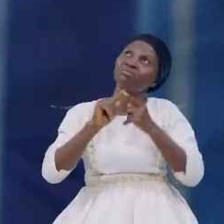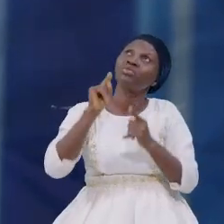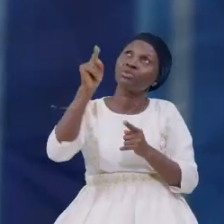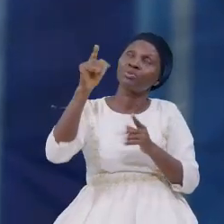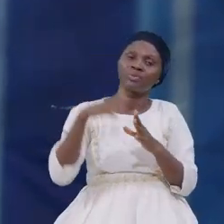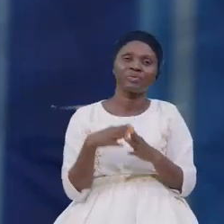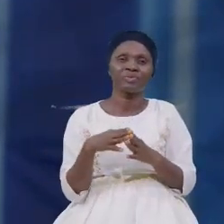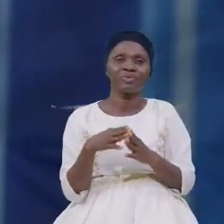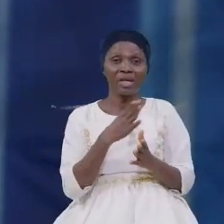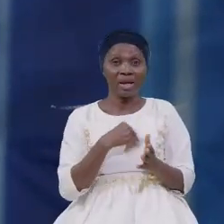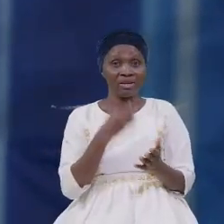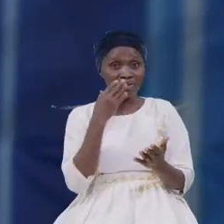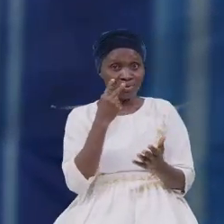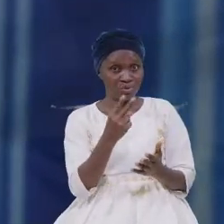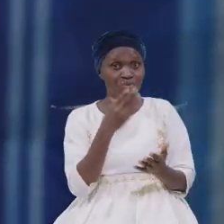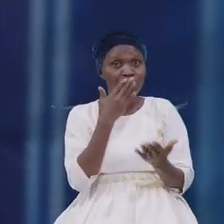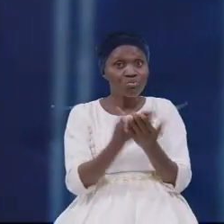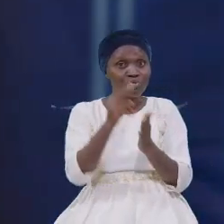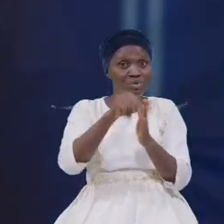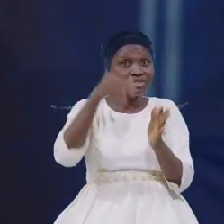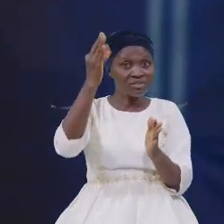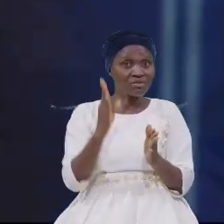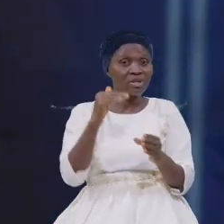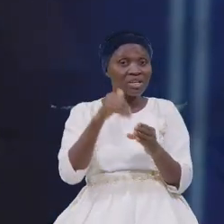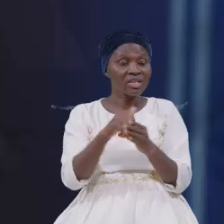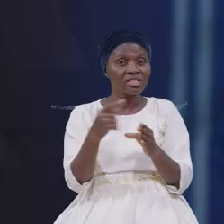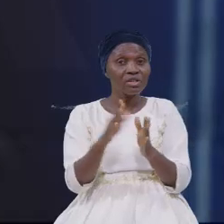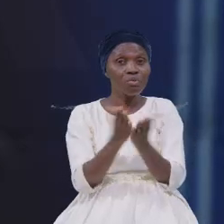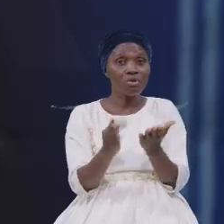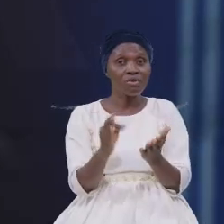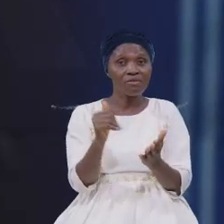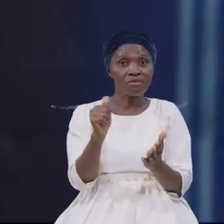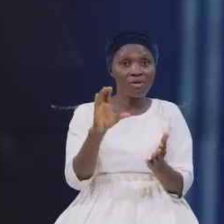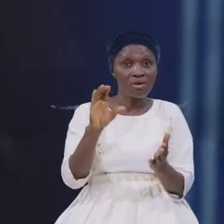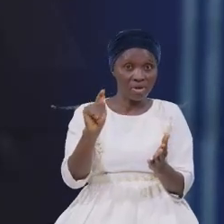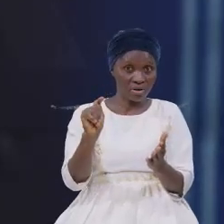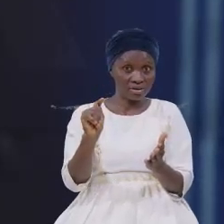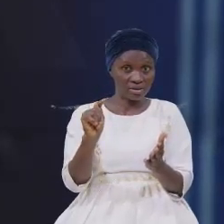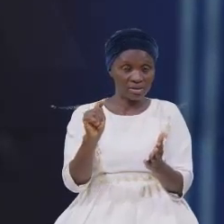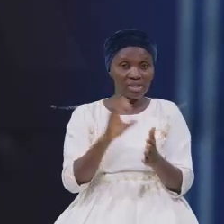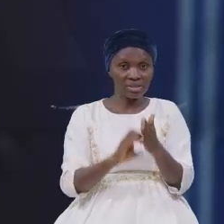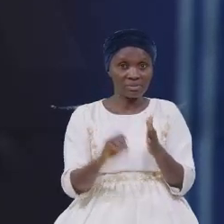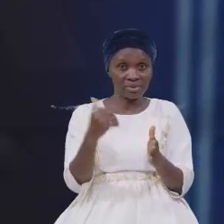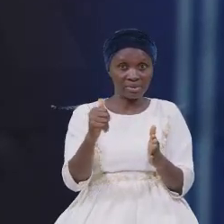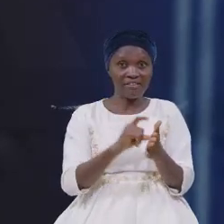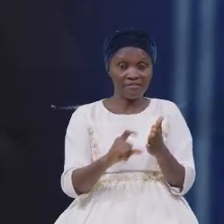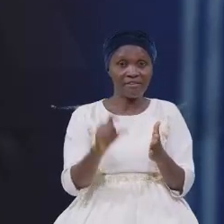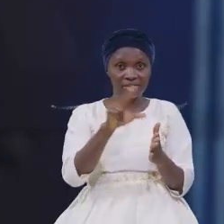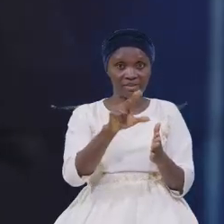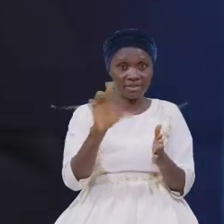God in Acts chapter 10, verse 38. How God